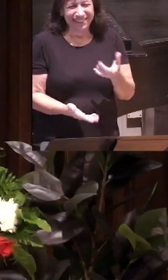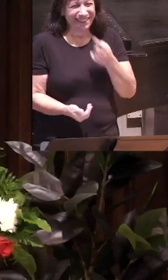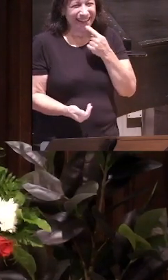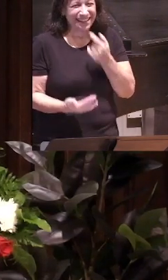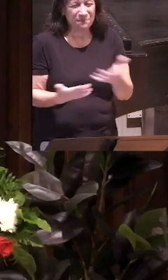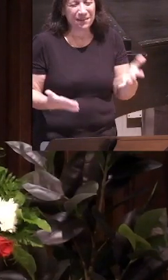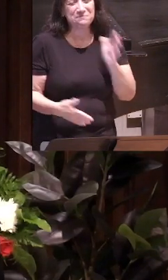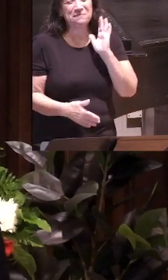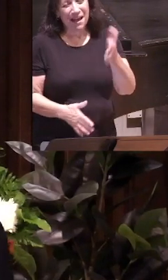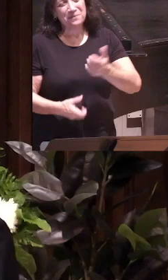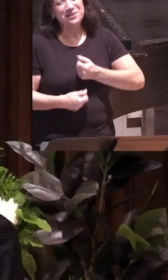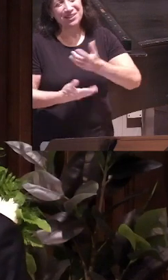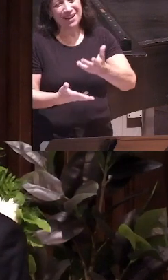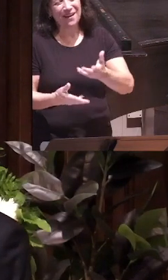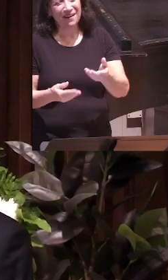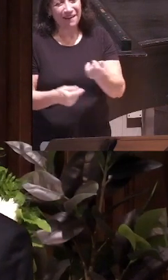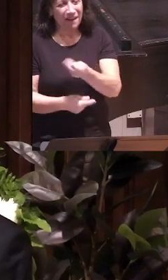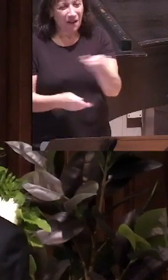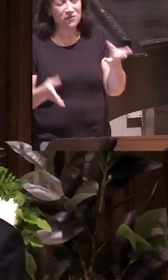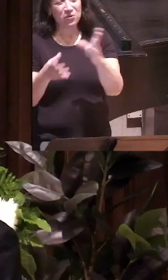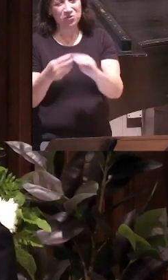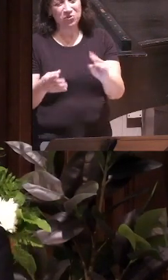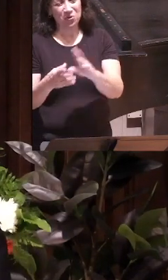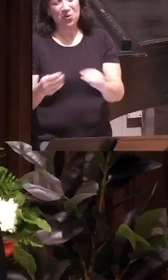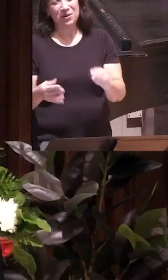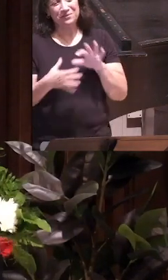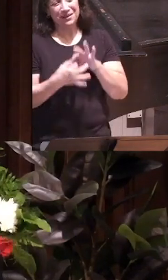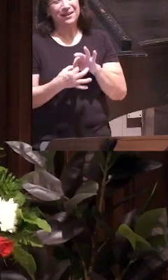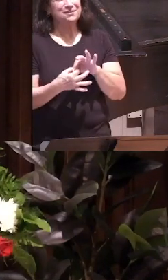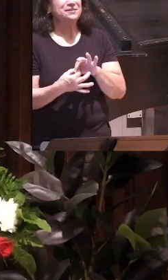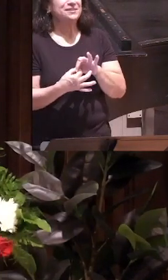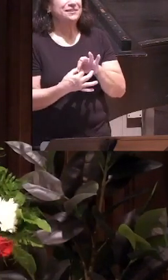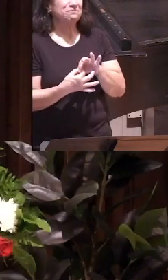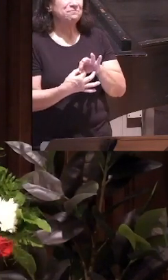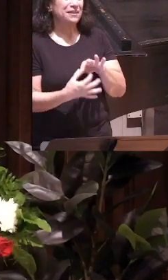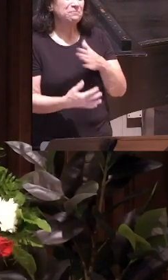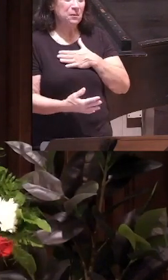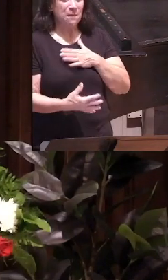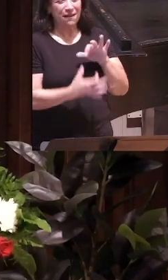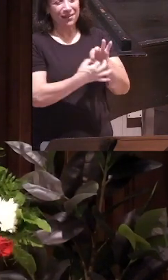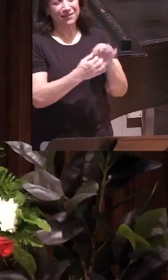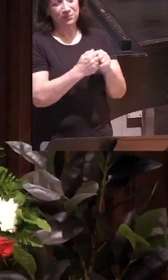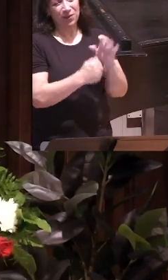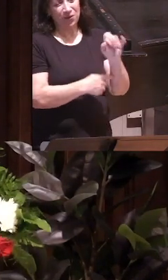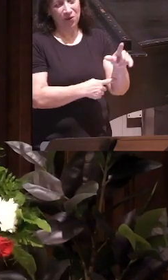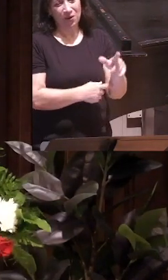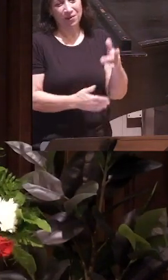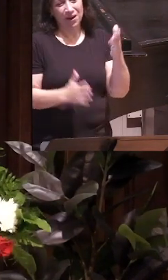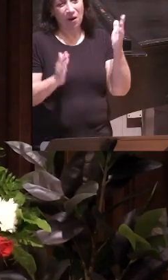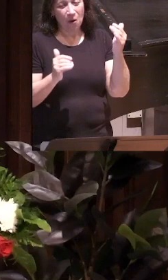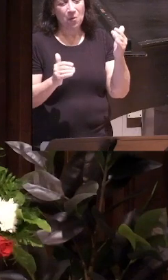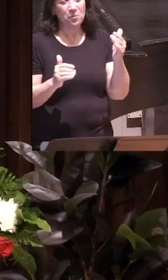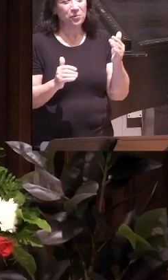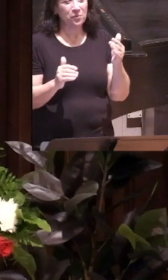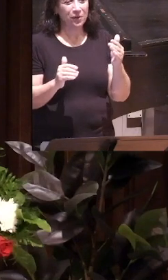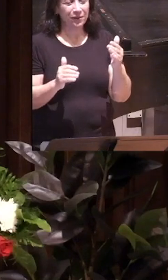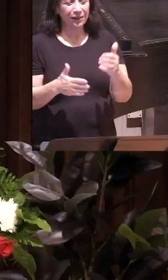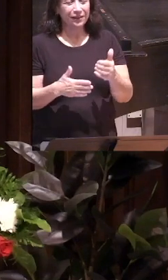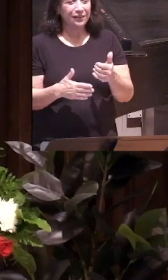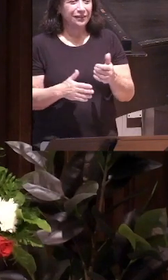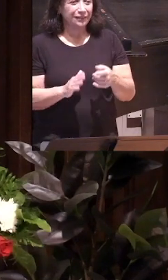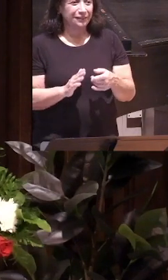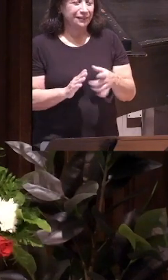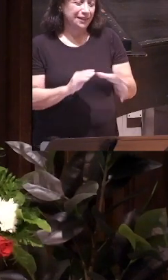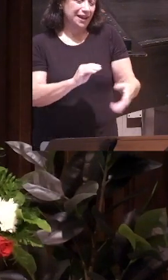I will share a few stories about my relationship with Earl that I hope will add some color to